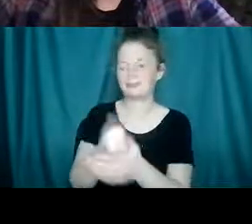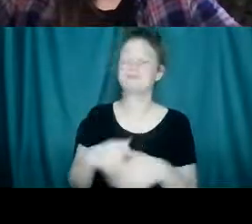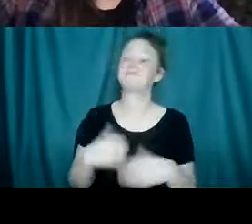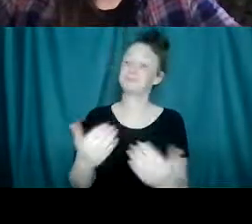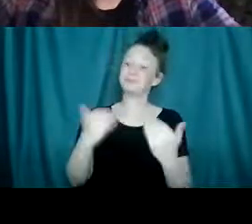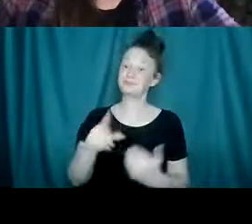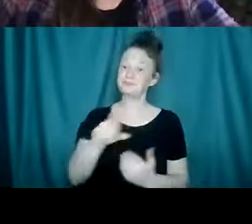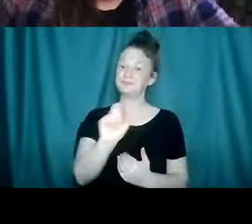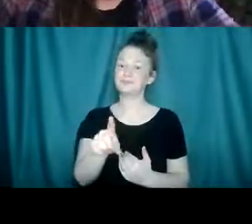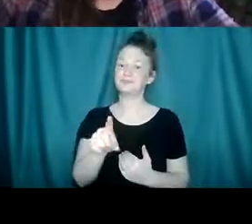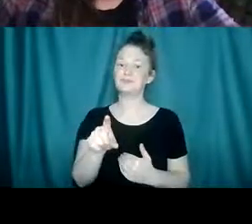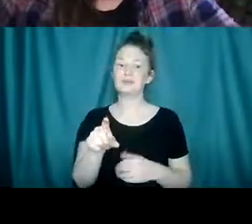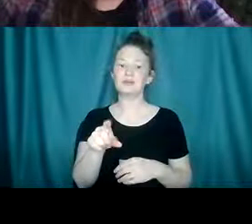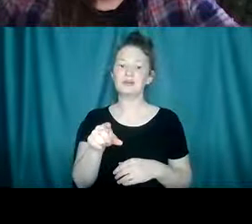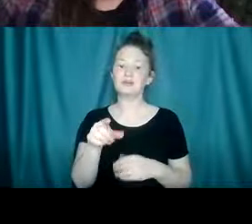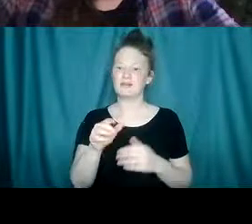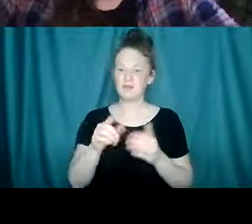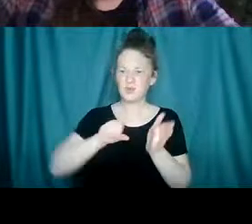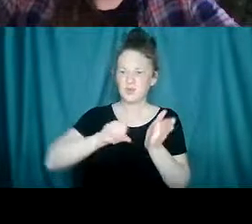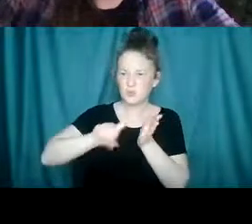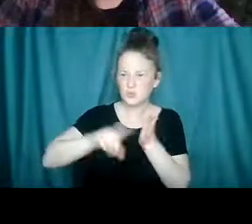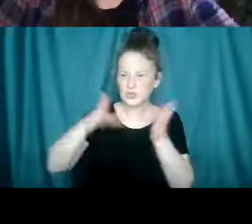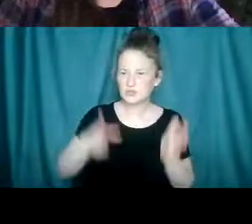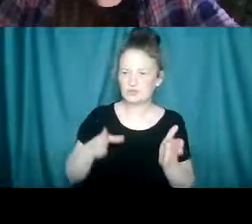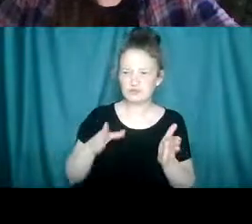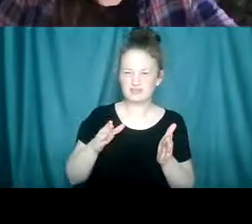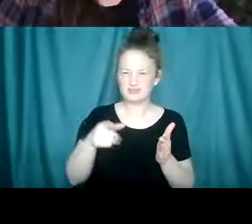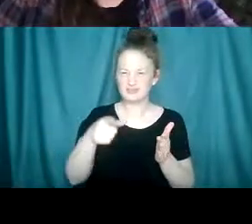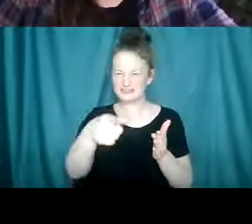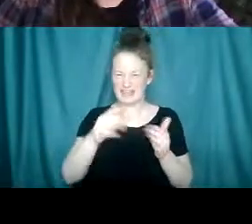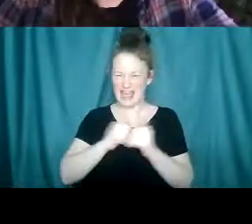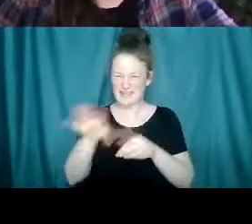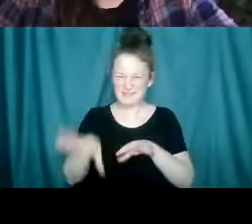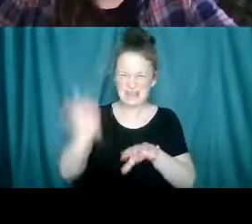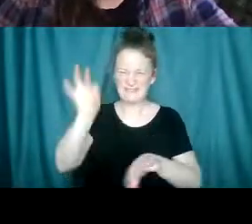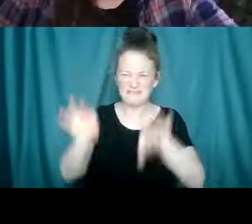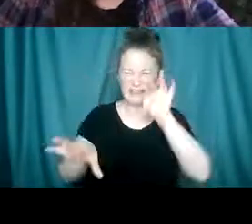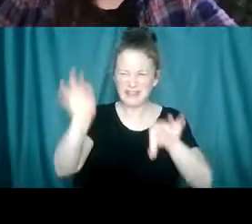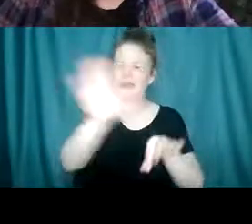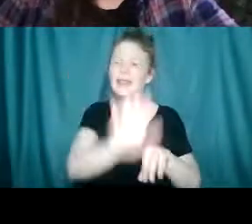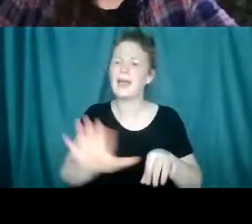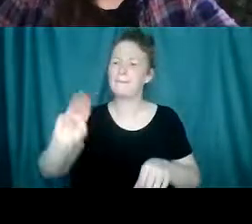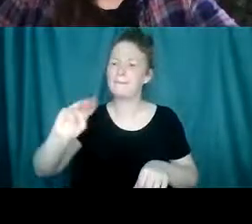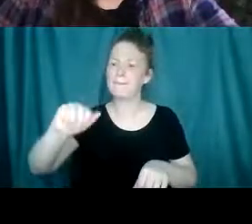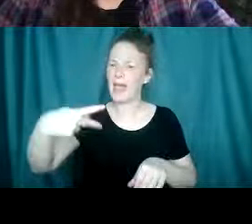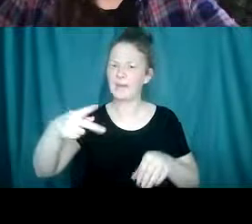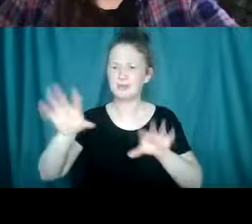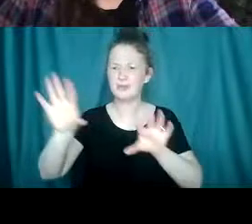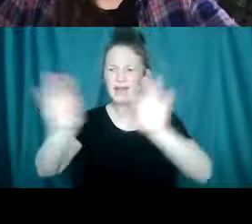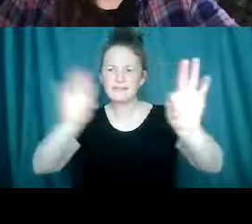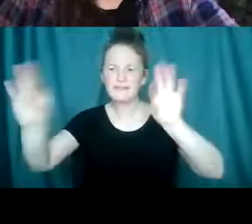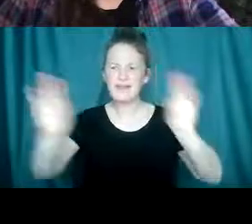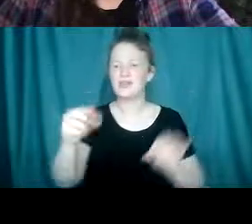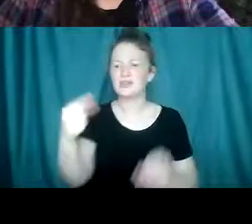did researchers find and map all of the glauconite sites around the world? Like, what's the process for finding all of this rock? I think